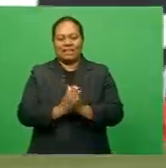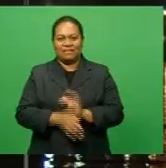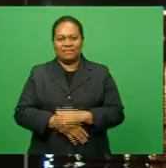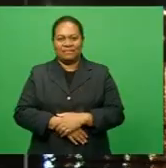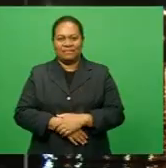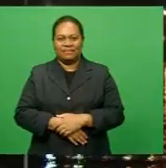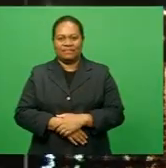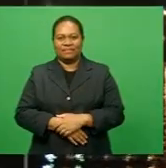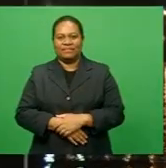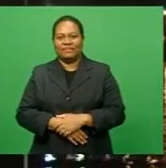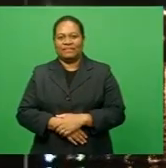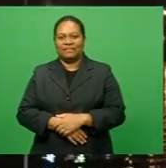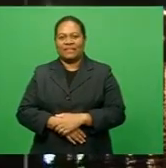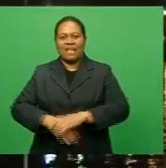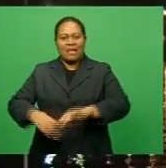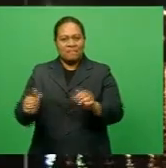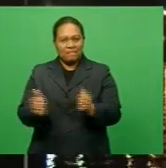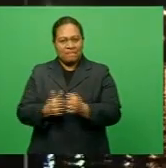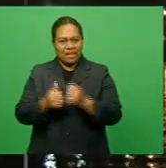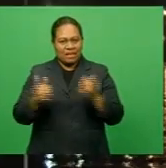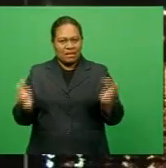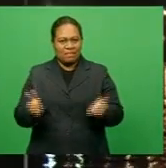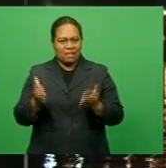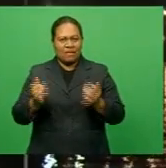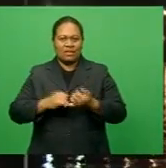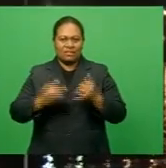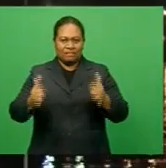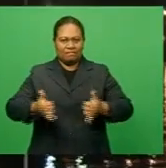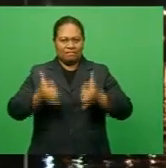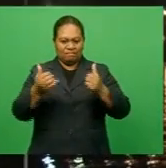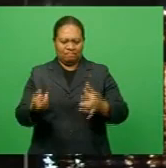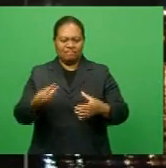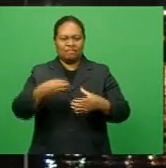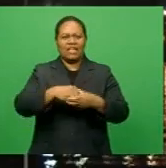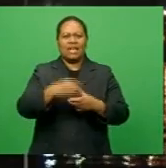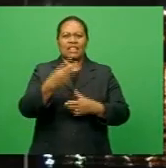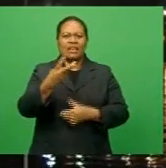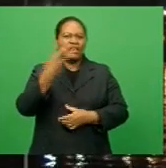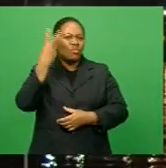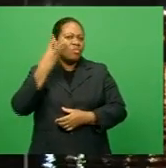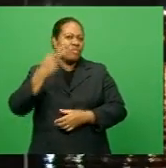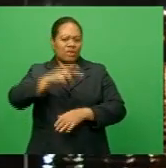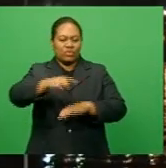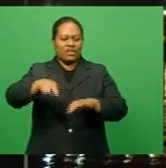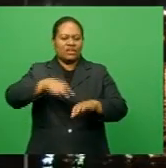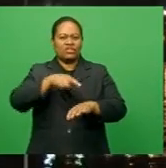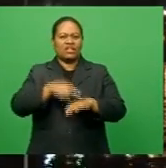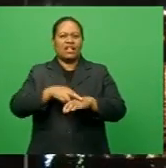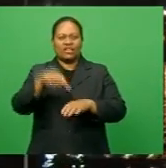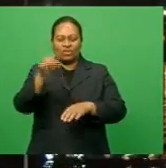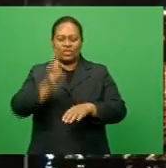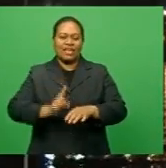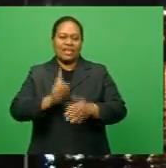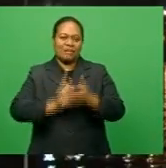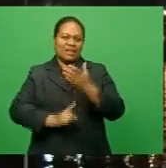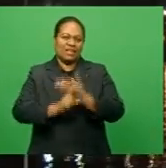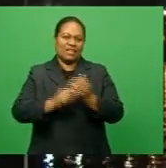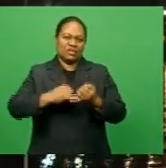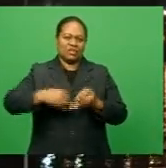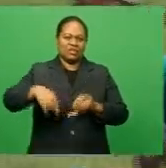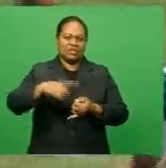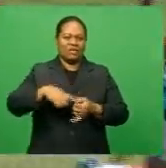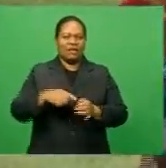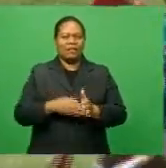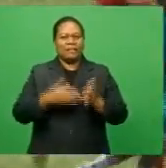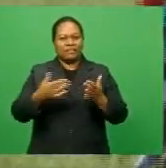Sports. Many players from the Skipper Cup were part of the Region 3 Women's Tens tournament in Suva today. However, it was the